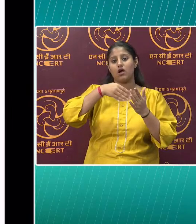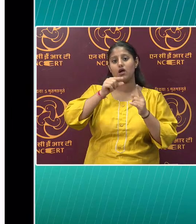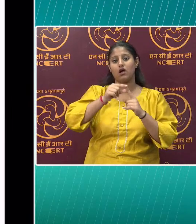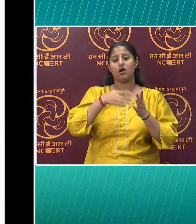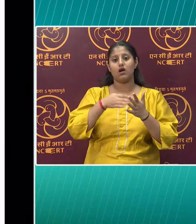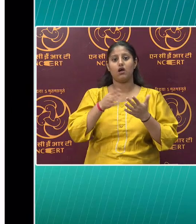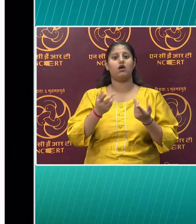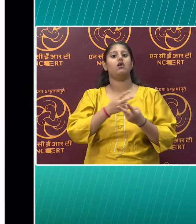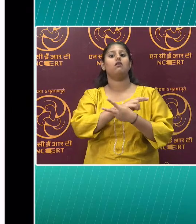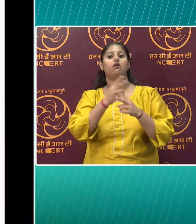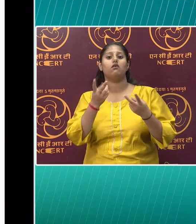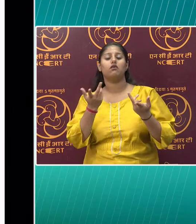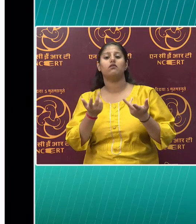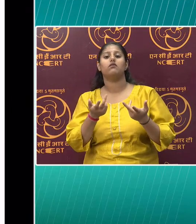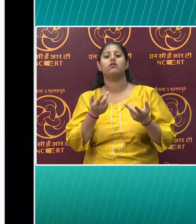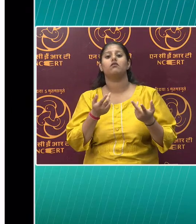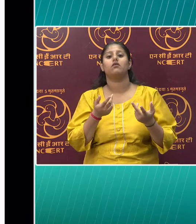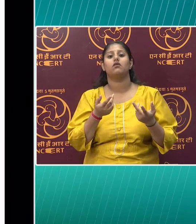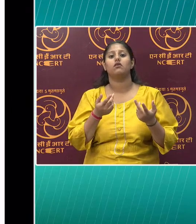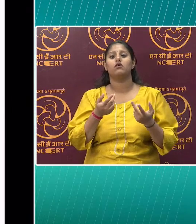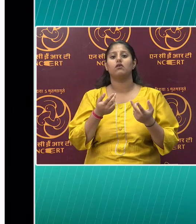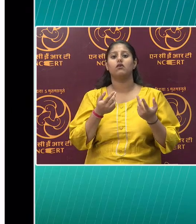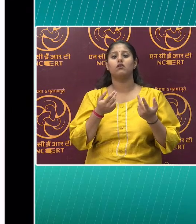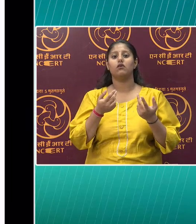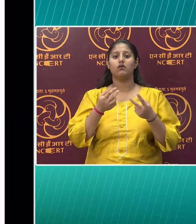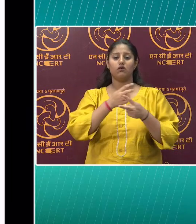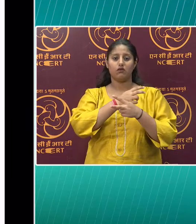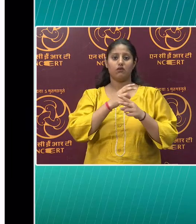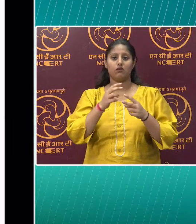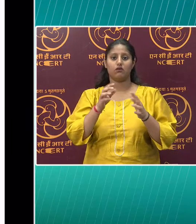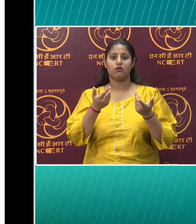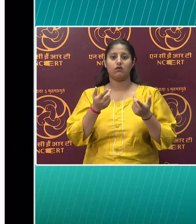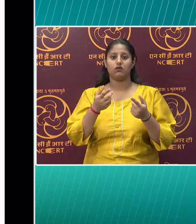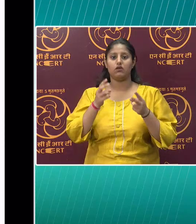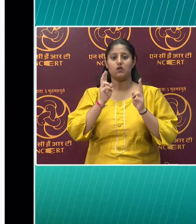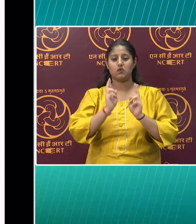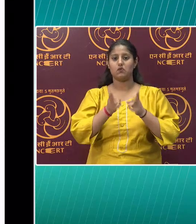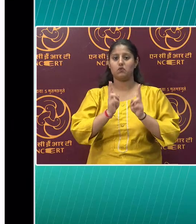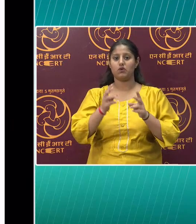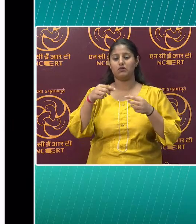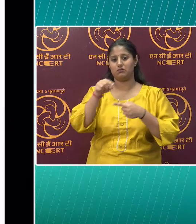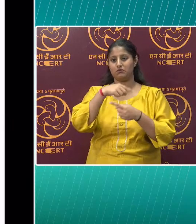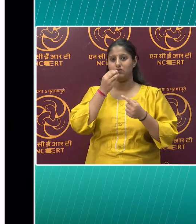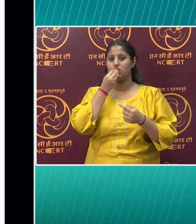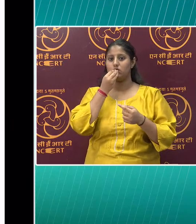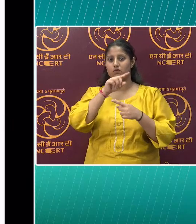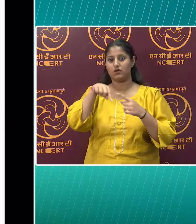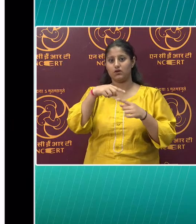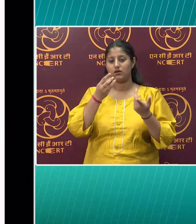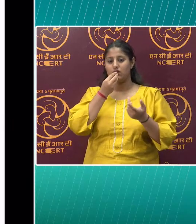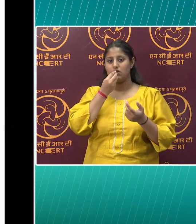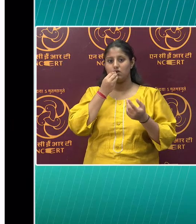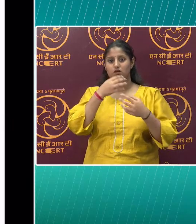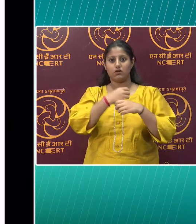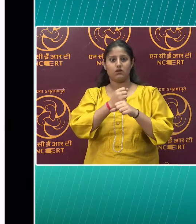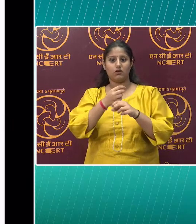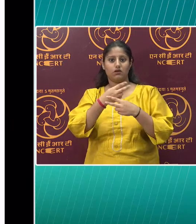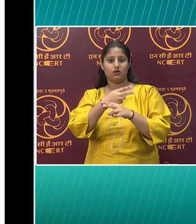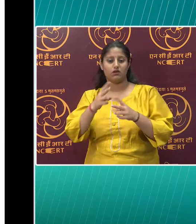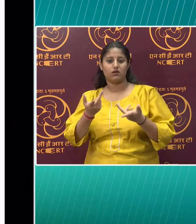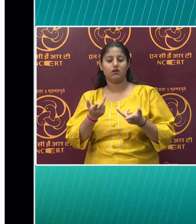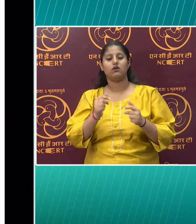Goa, we included all these local recipes that are things that they